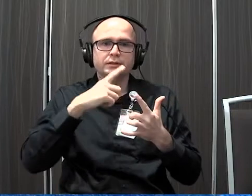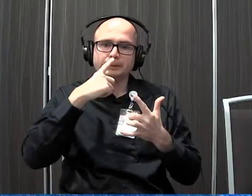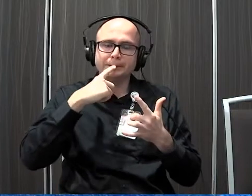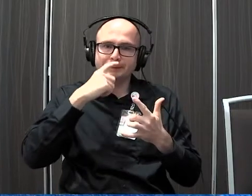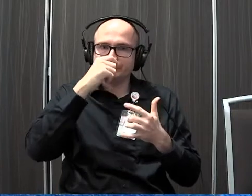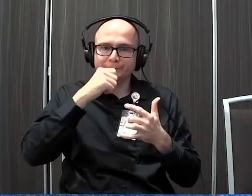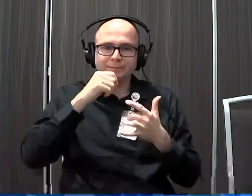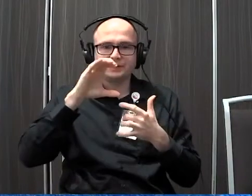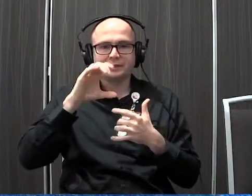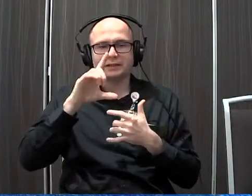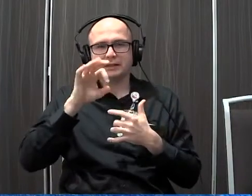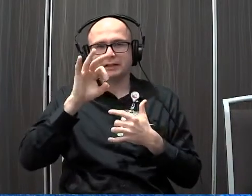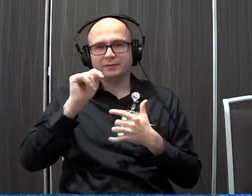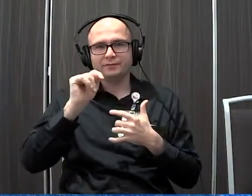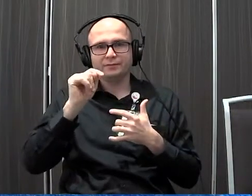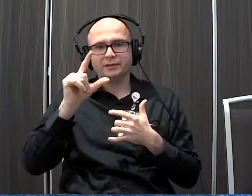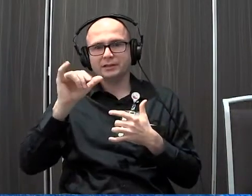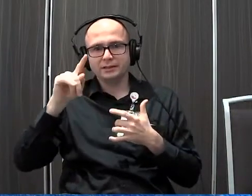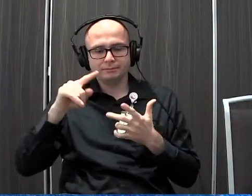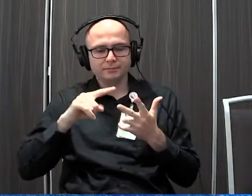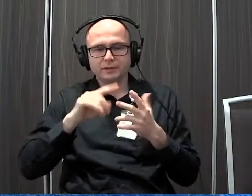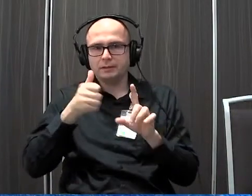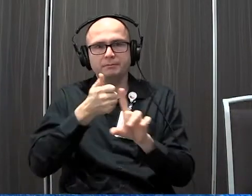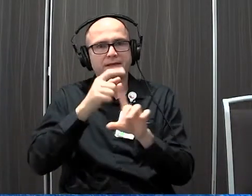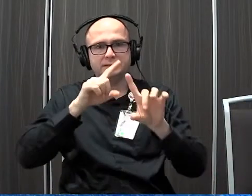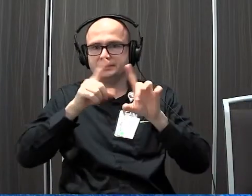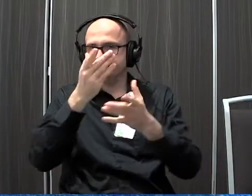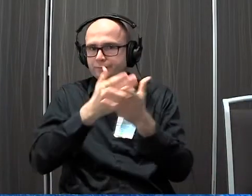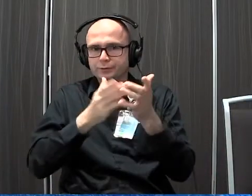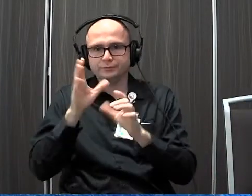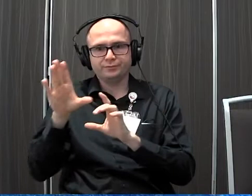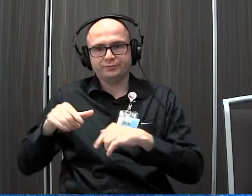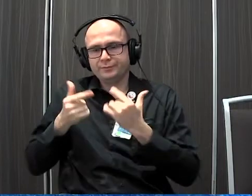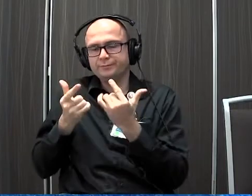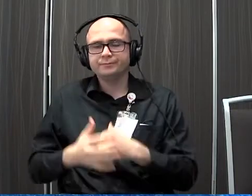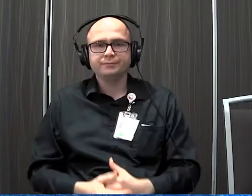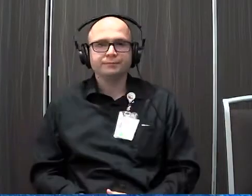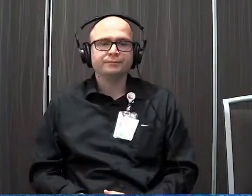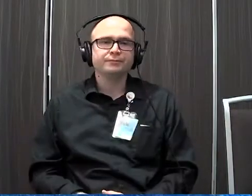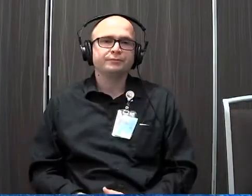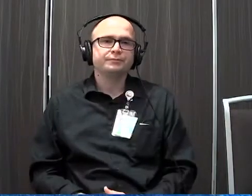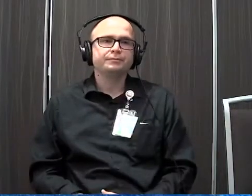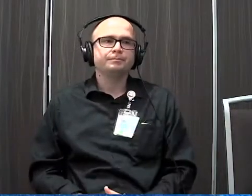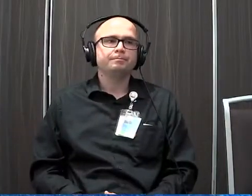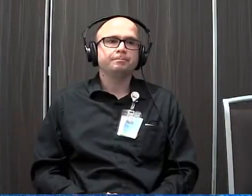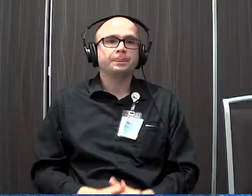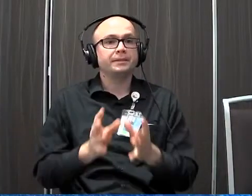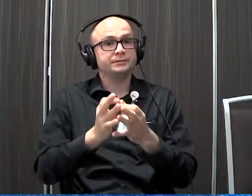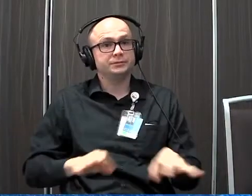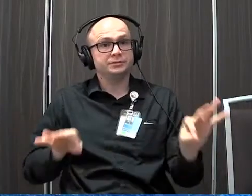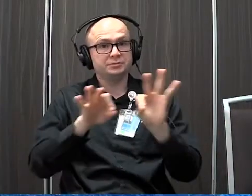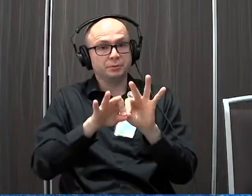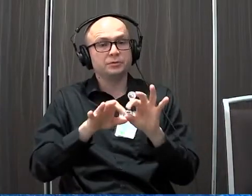palate can really impact a lot of different areas of development. So what's important to know